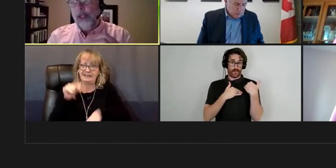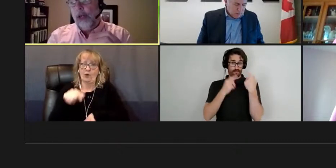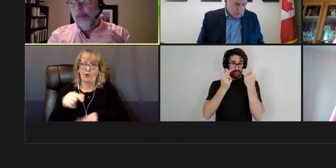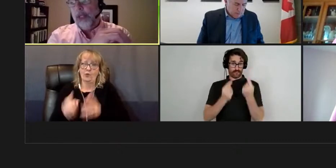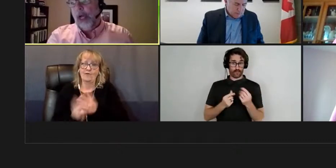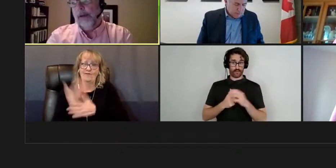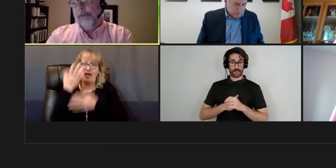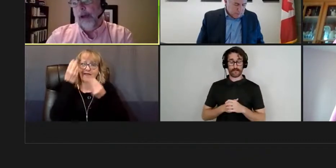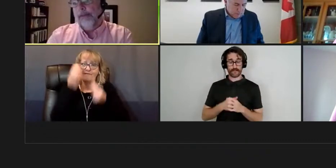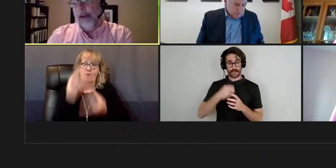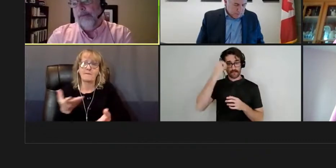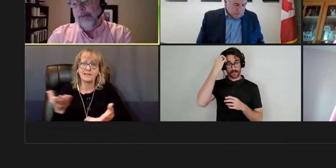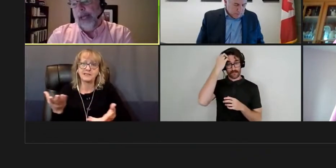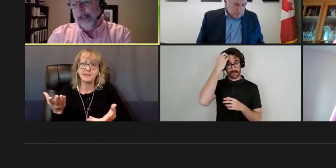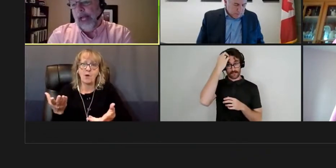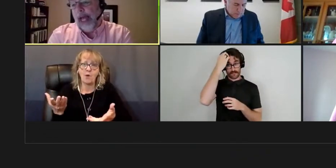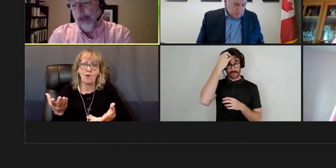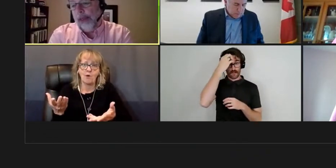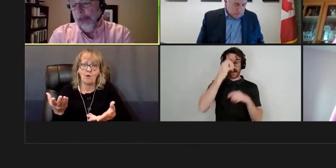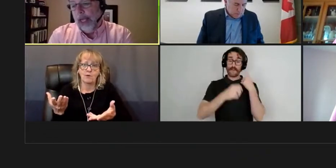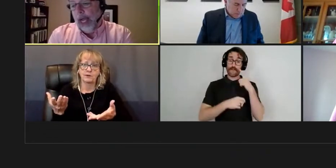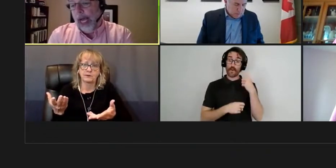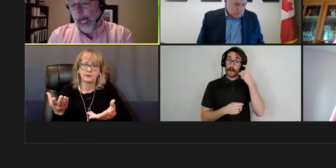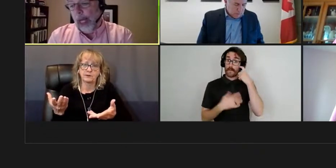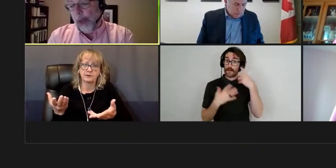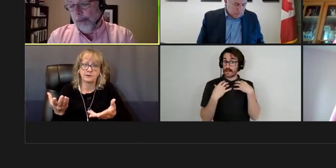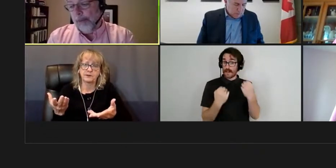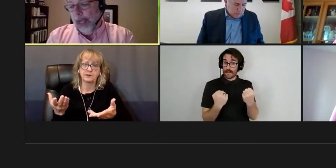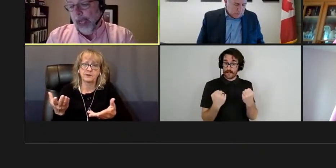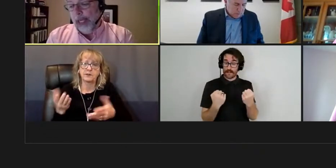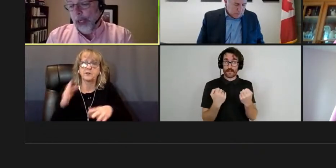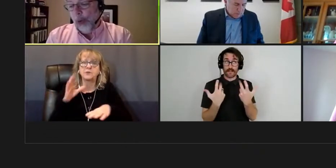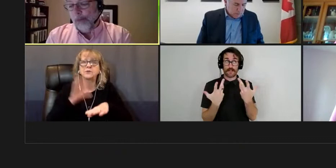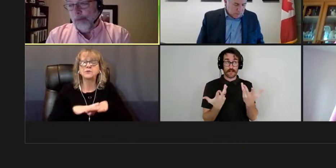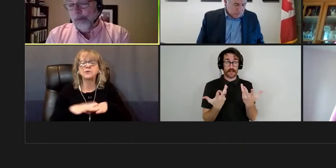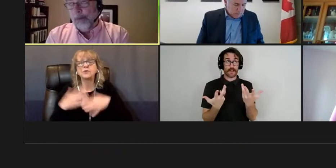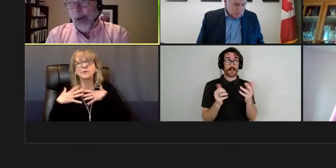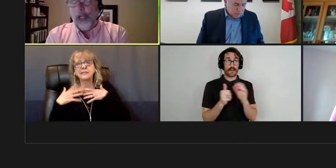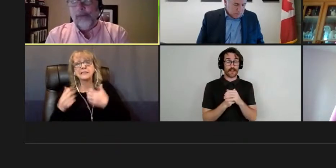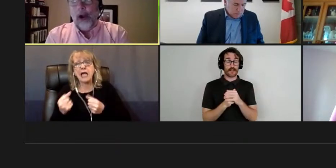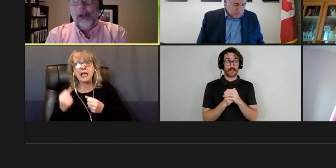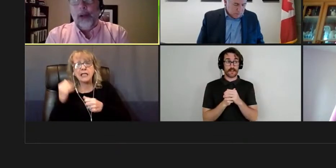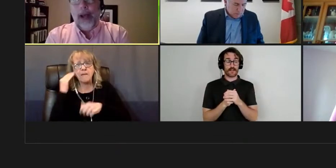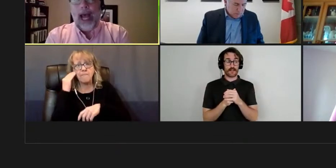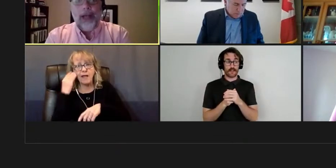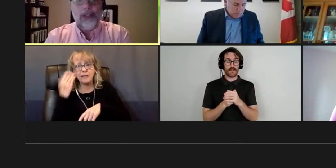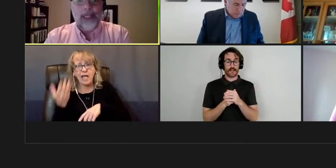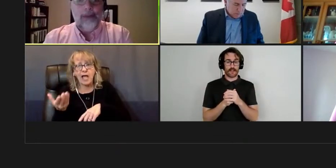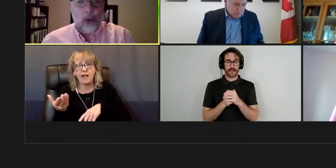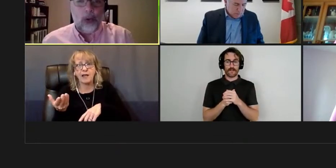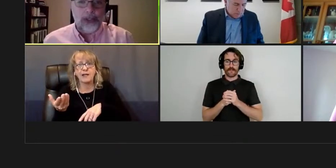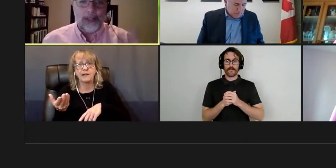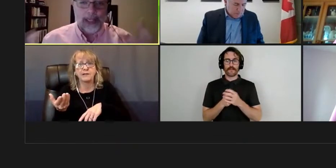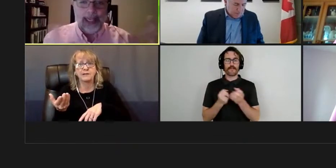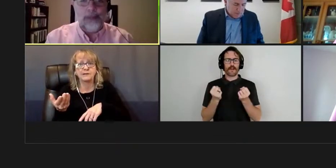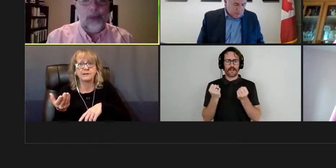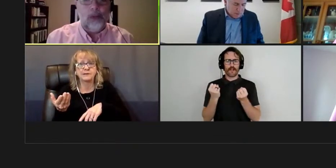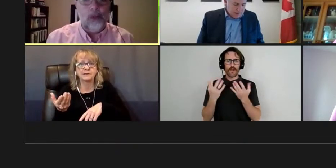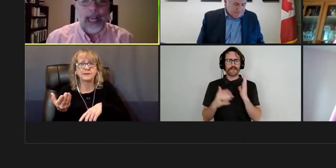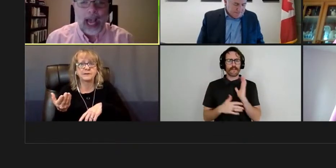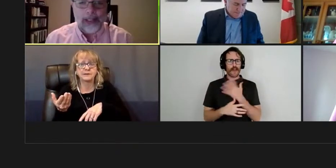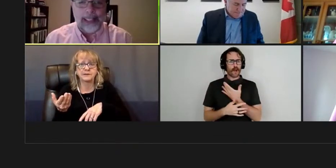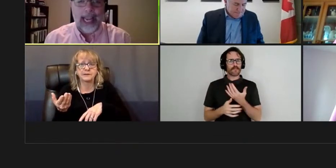in terms of mental health, you know, much of our capacity, of course, is